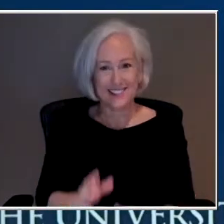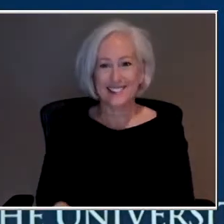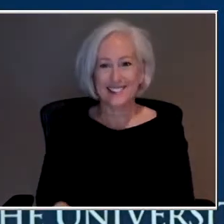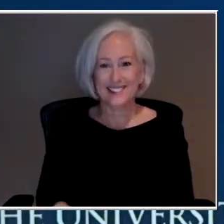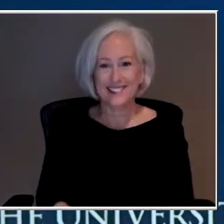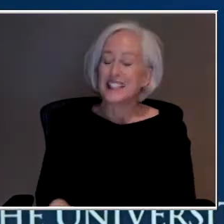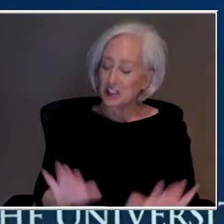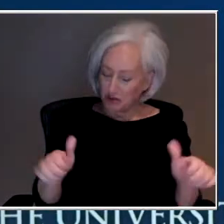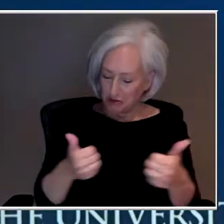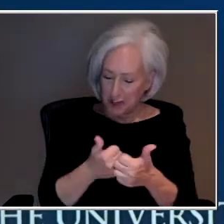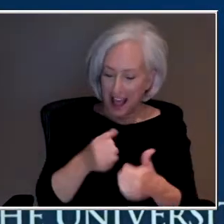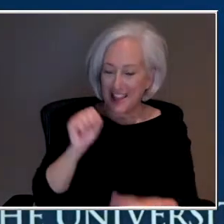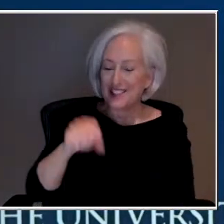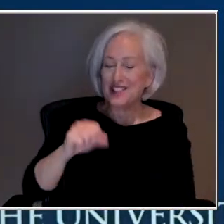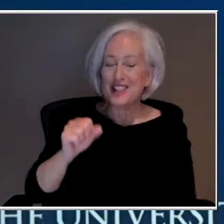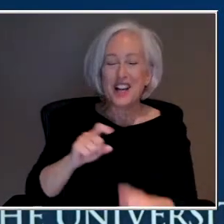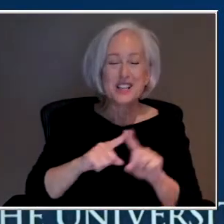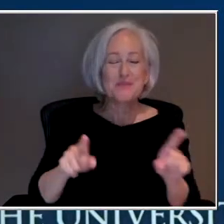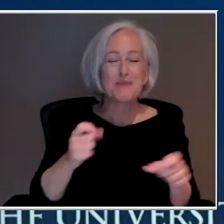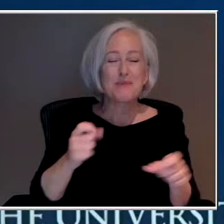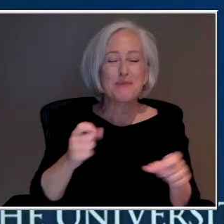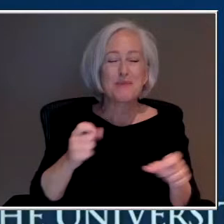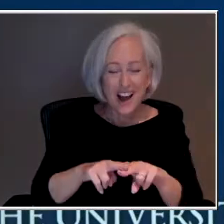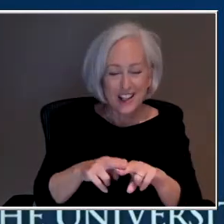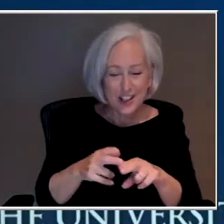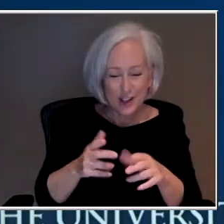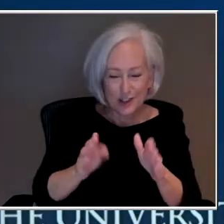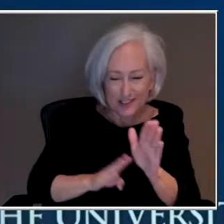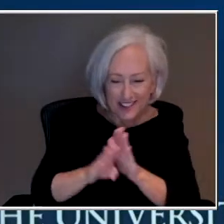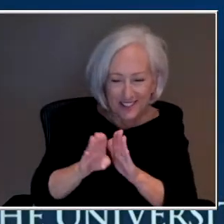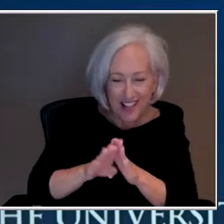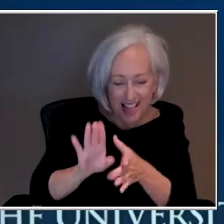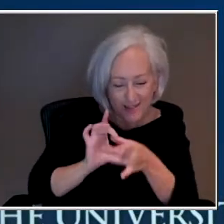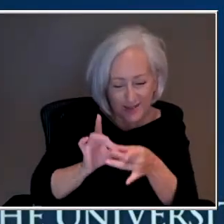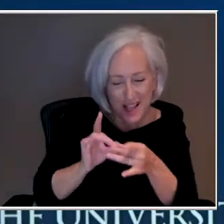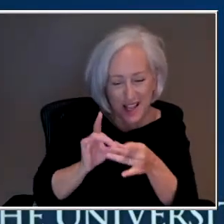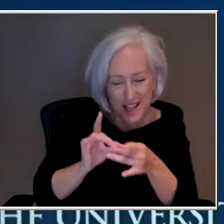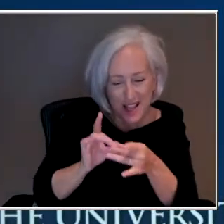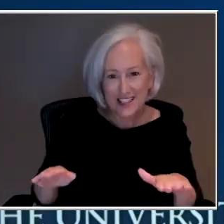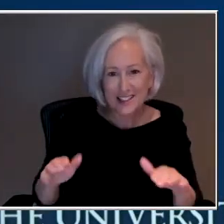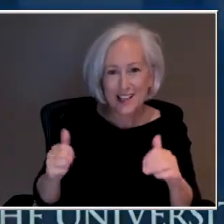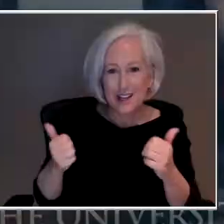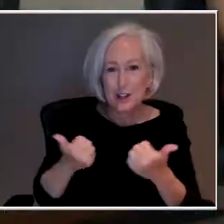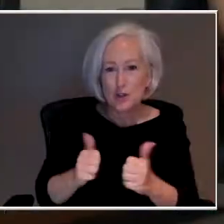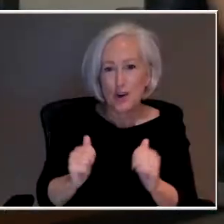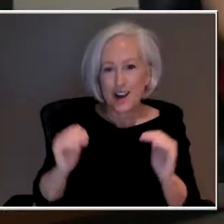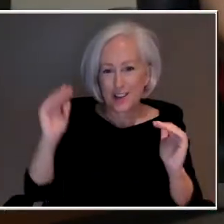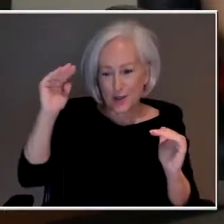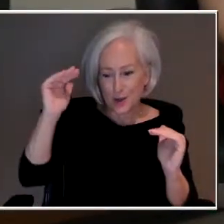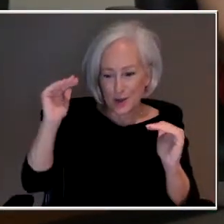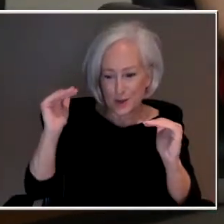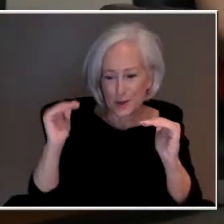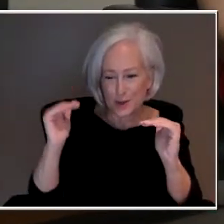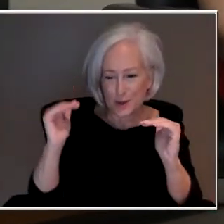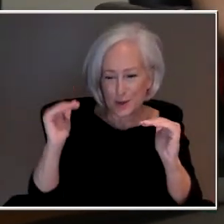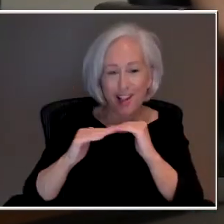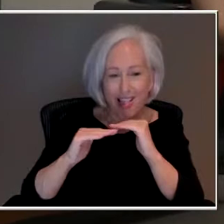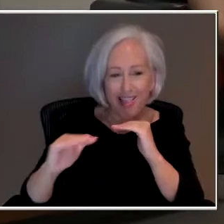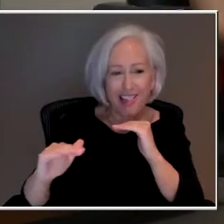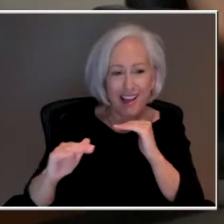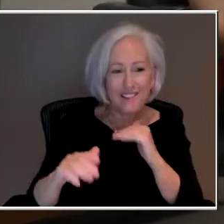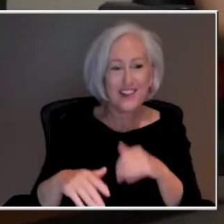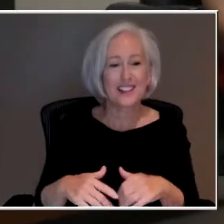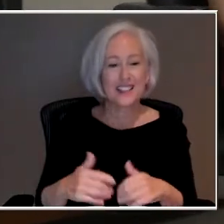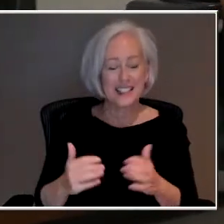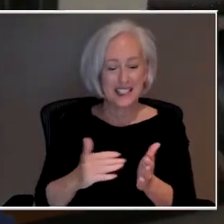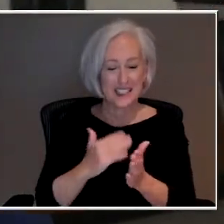you get to relate with those kids and, really just meeting them on their level. Some kids come in, they're timid, they're scared, sometimes a little tearful and